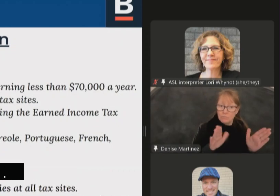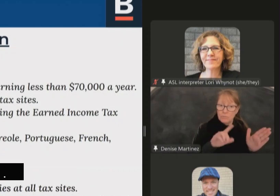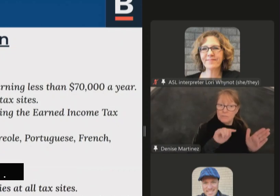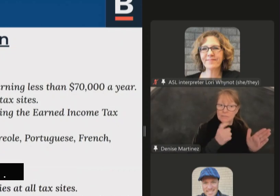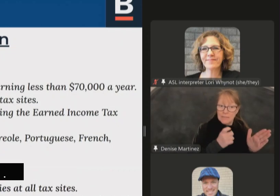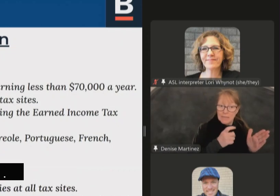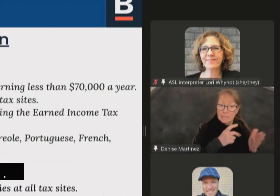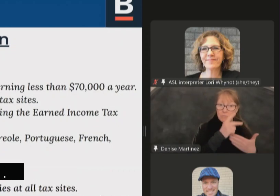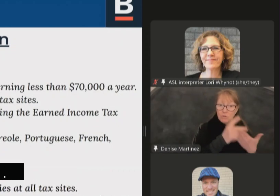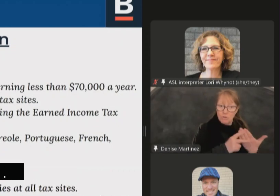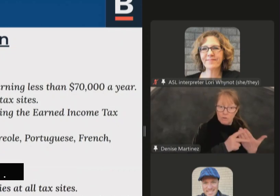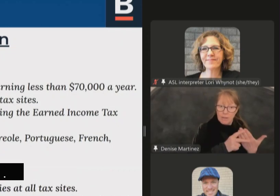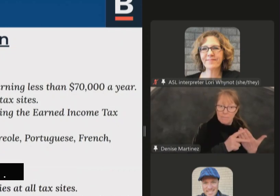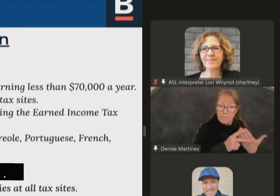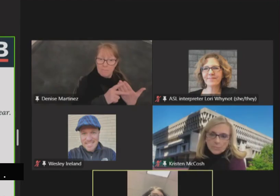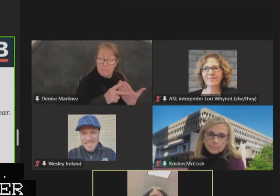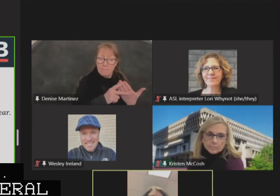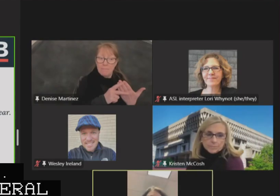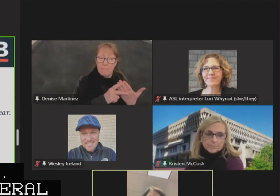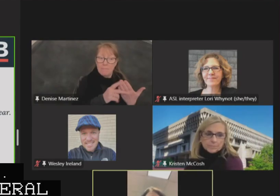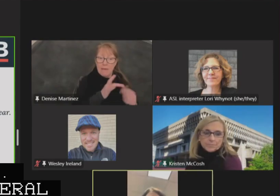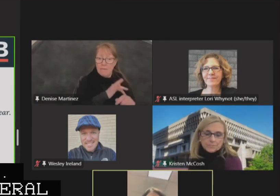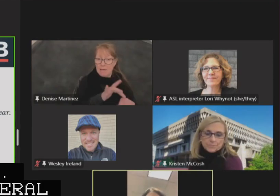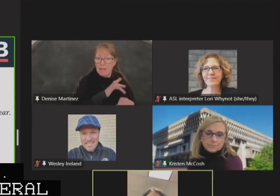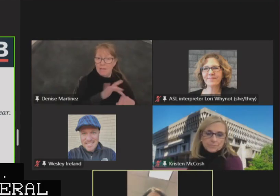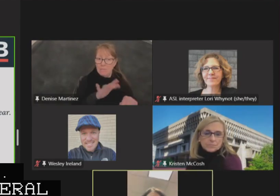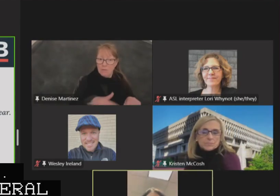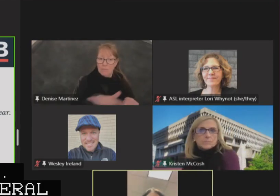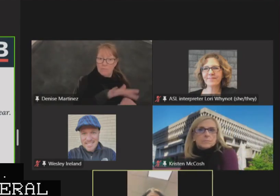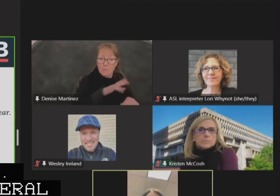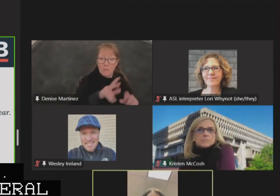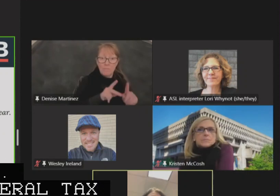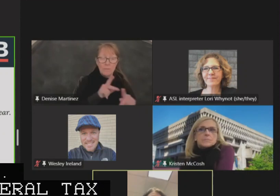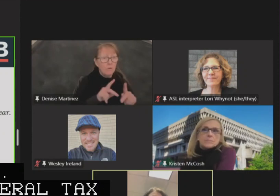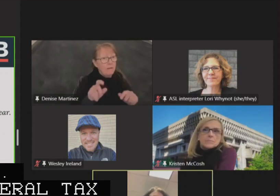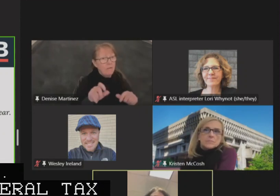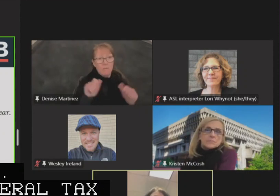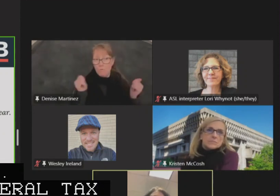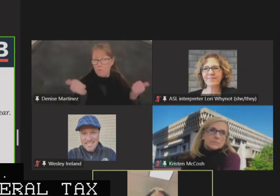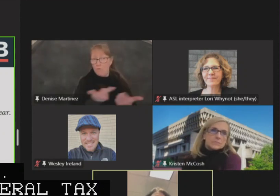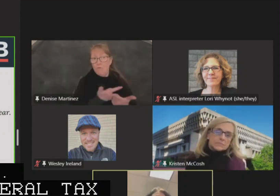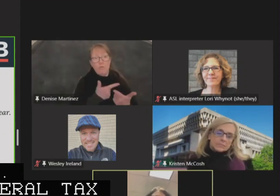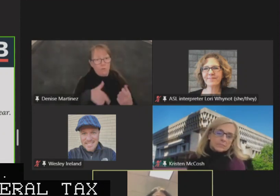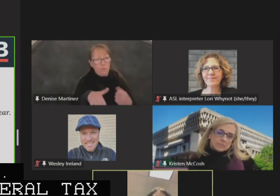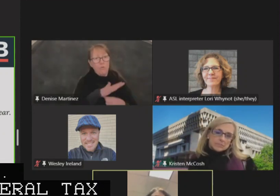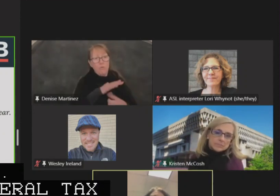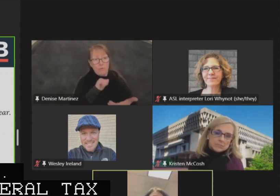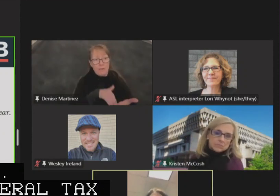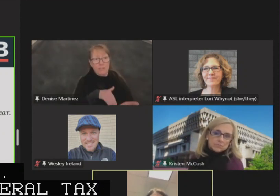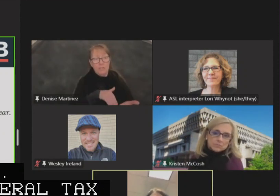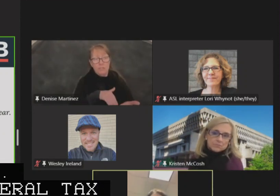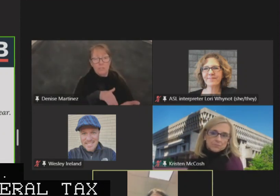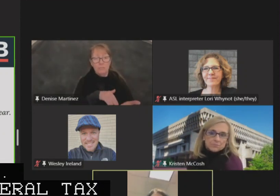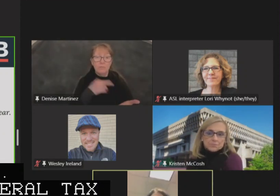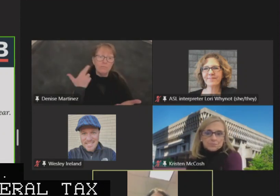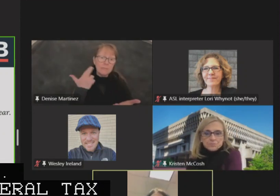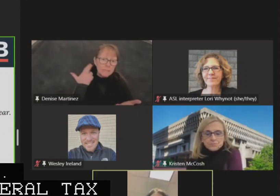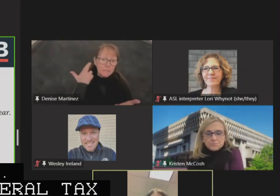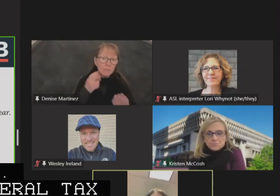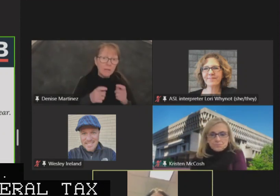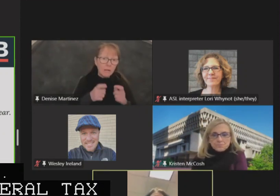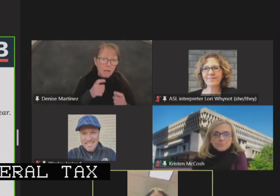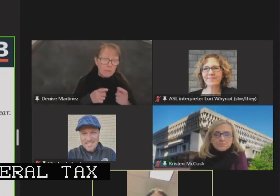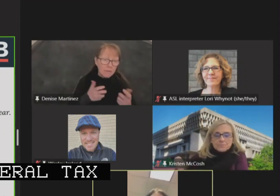program that's available to individuals at all locations with reasonable accommodation, but then